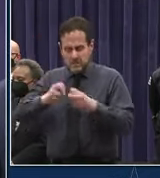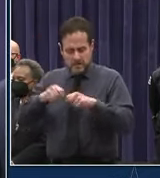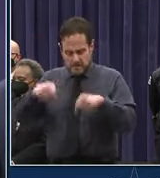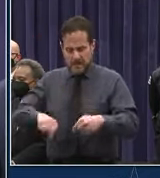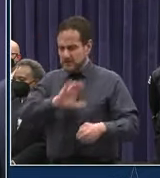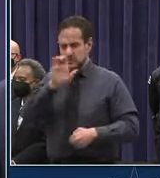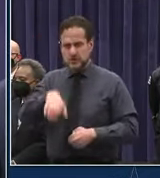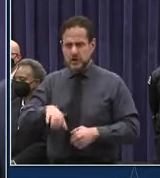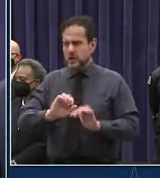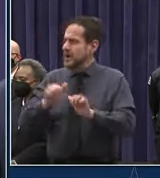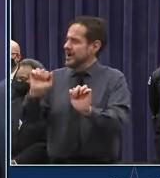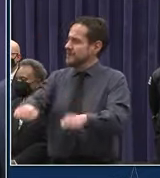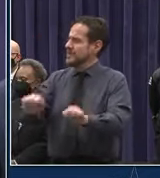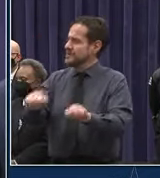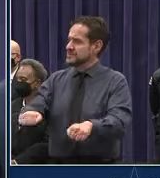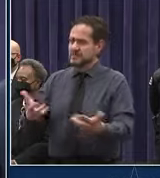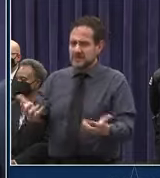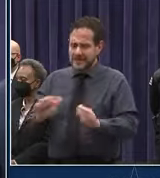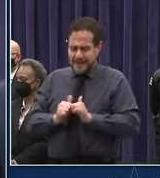How is it possible,